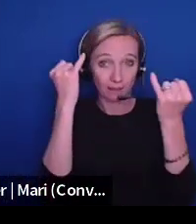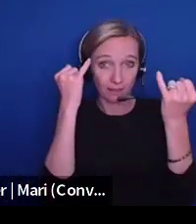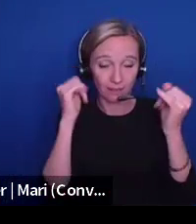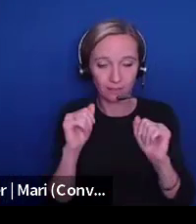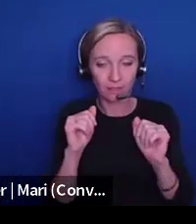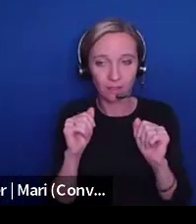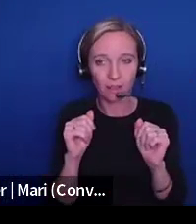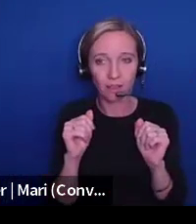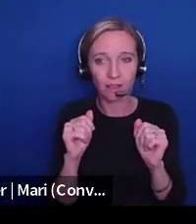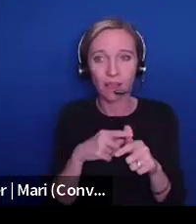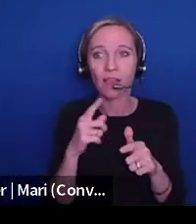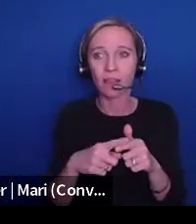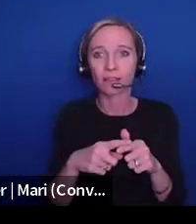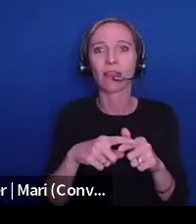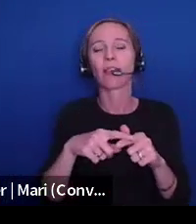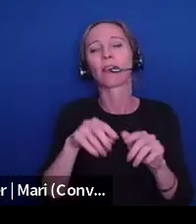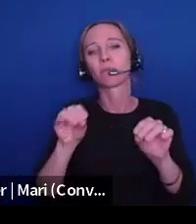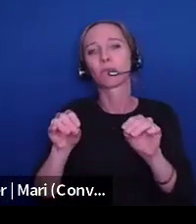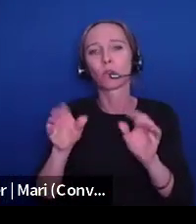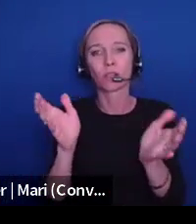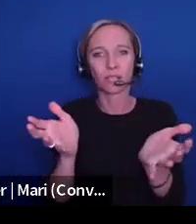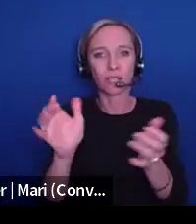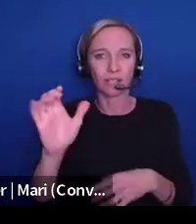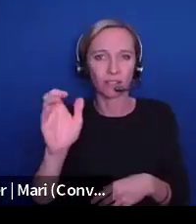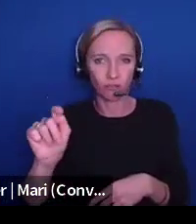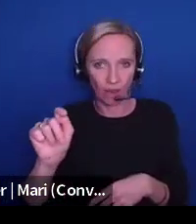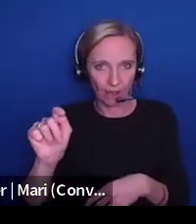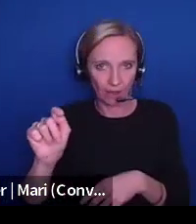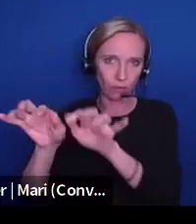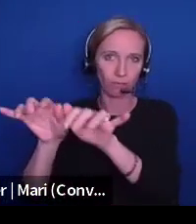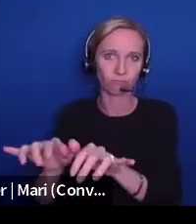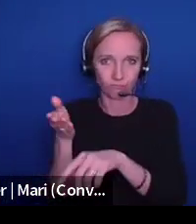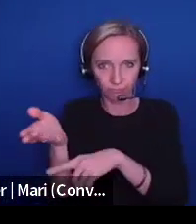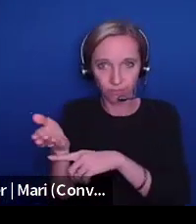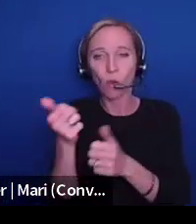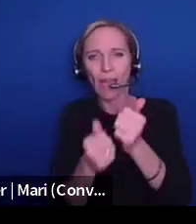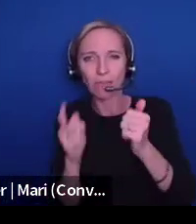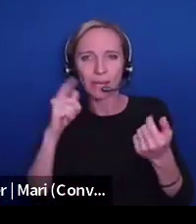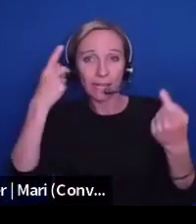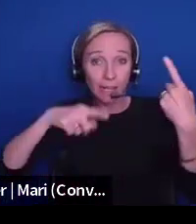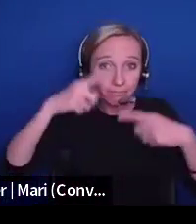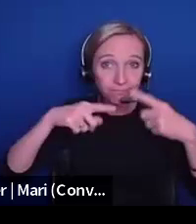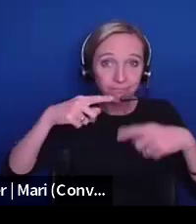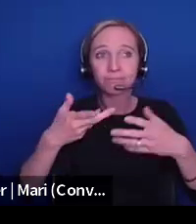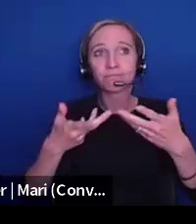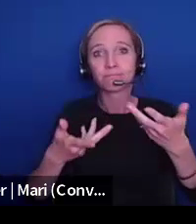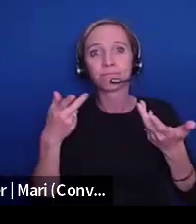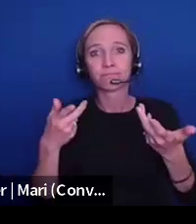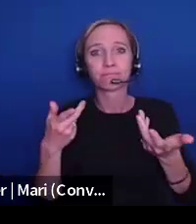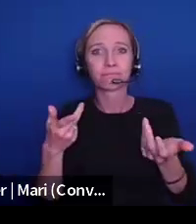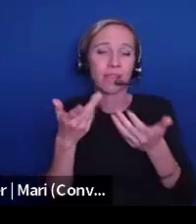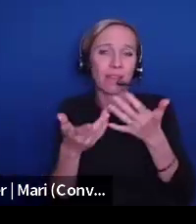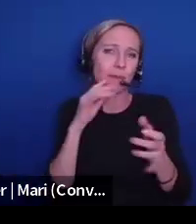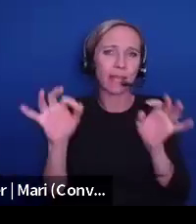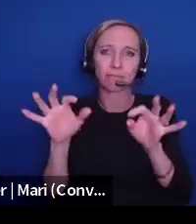then put them in the chat so everyone can have a say and maybe also come up with